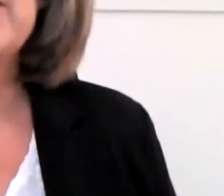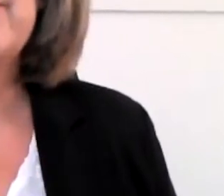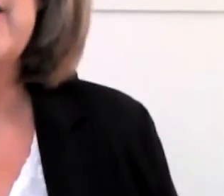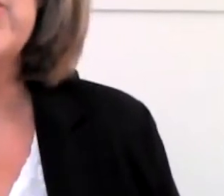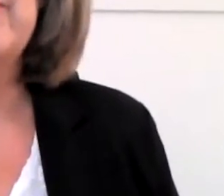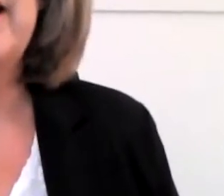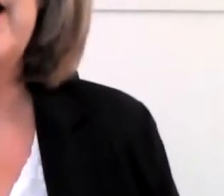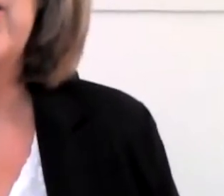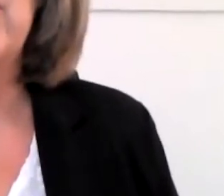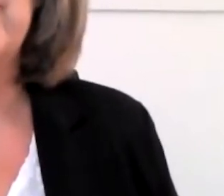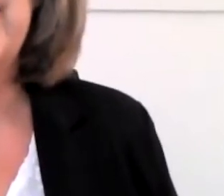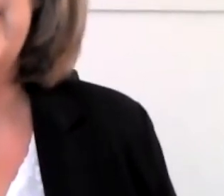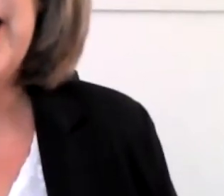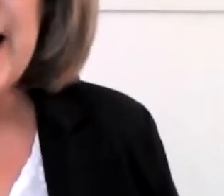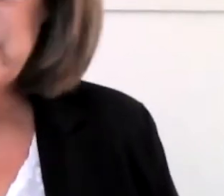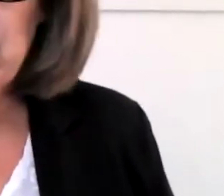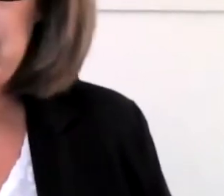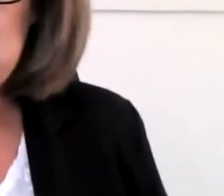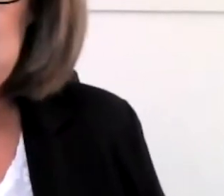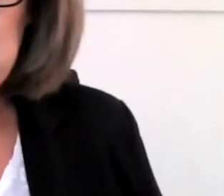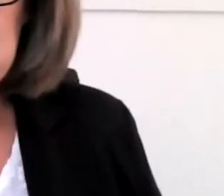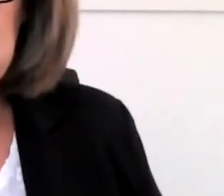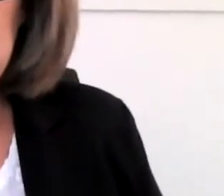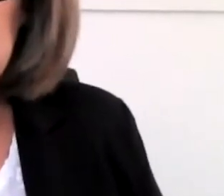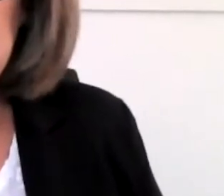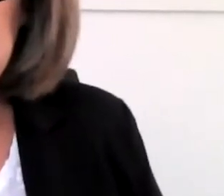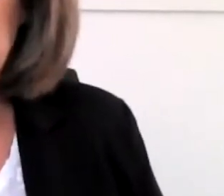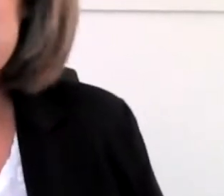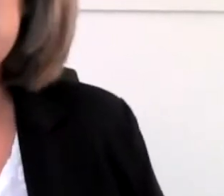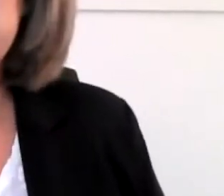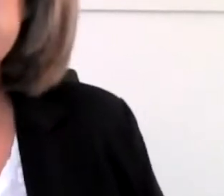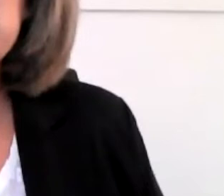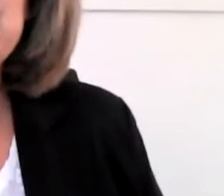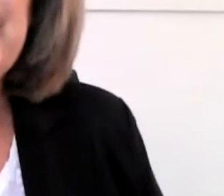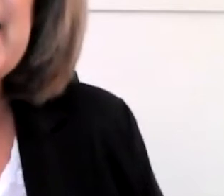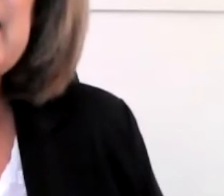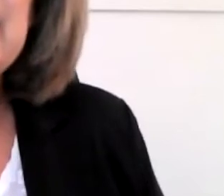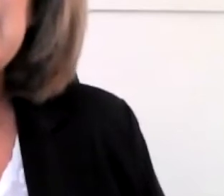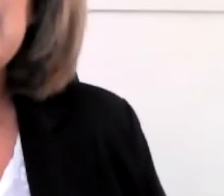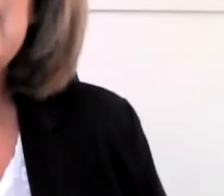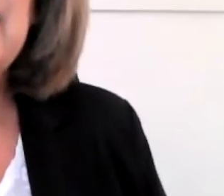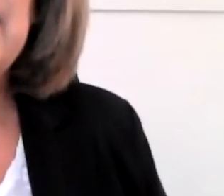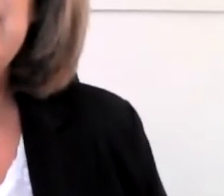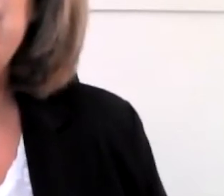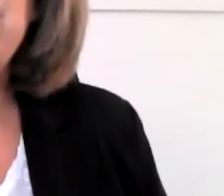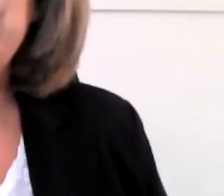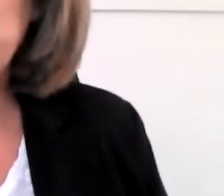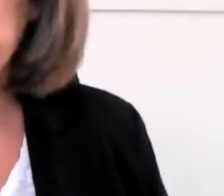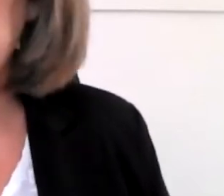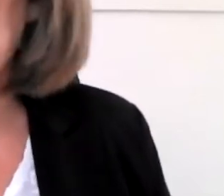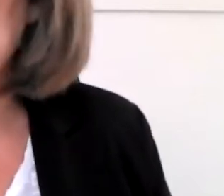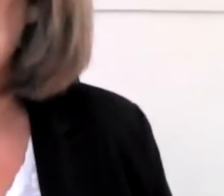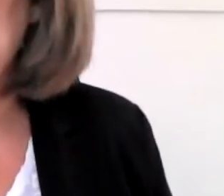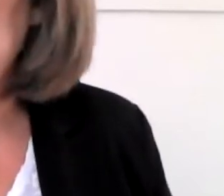when there's maltreatment at home. And actually, one of the most interesting things is that we see a huge spike in